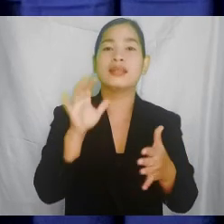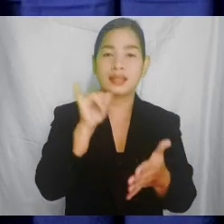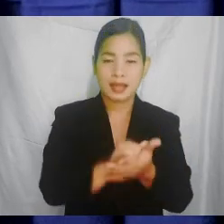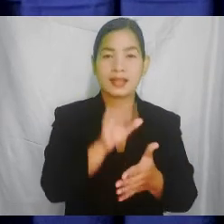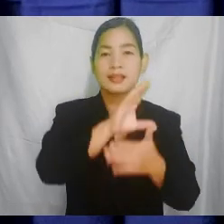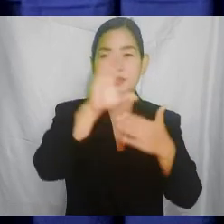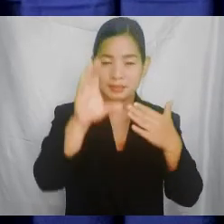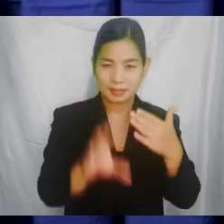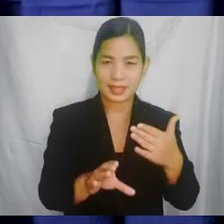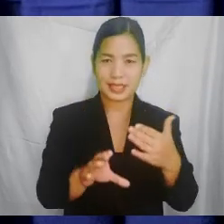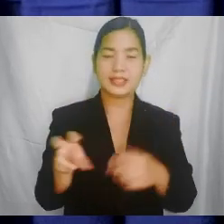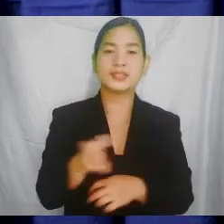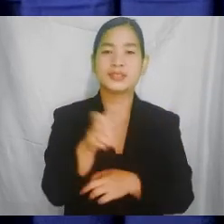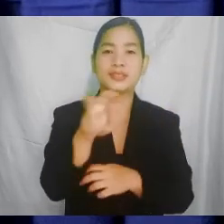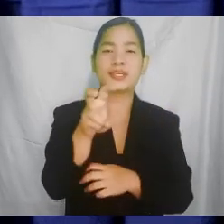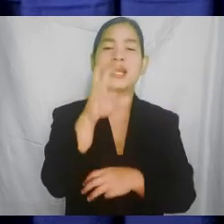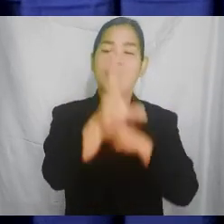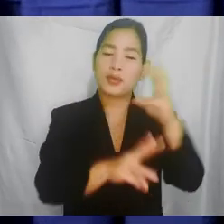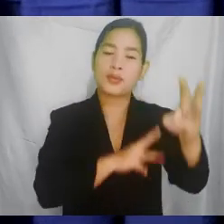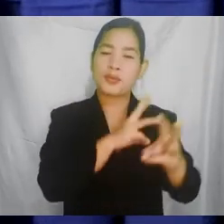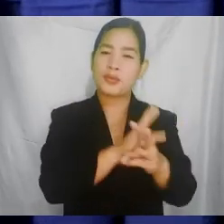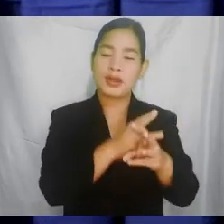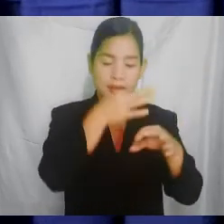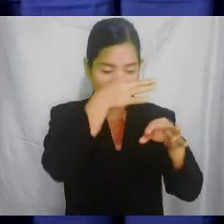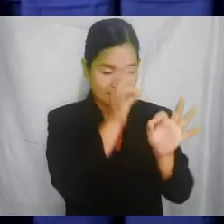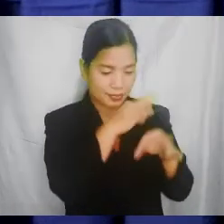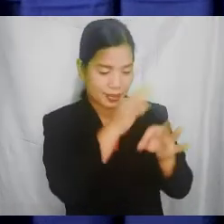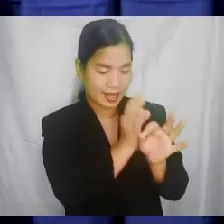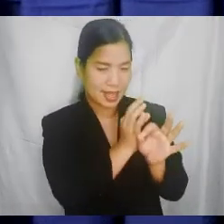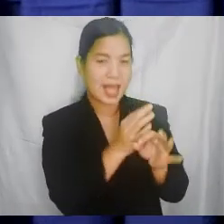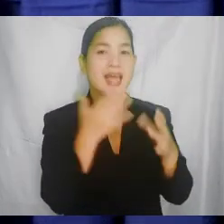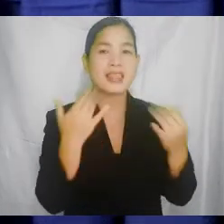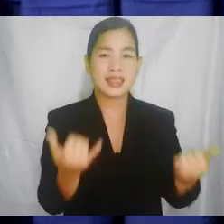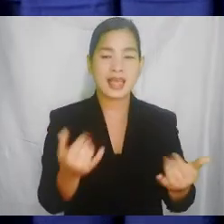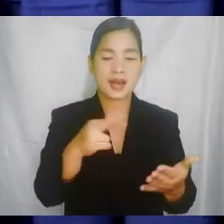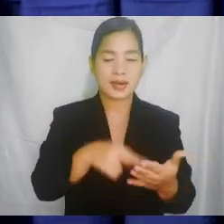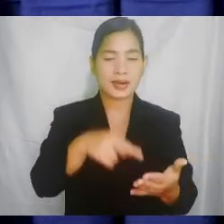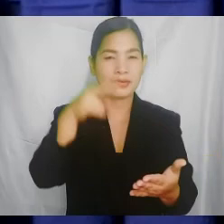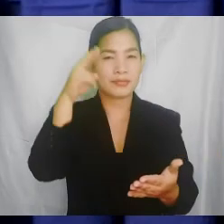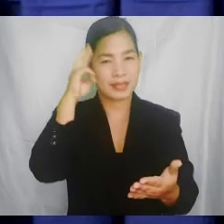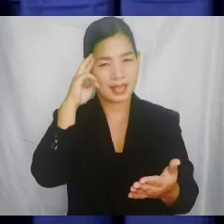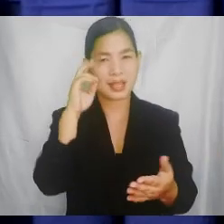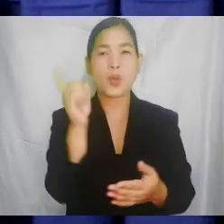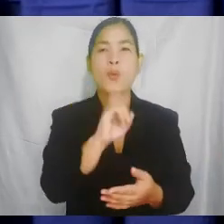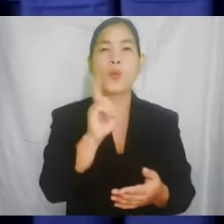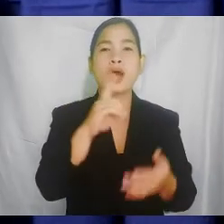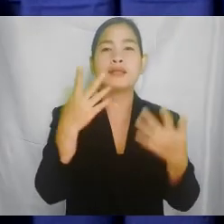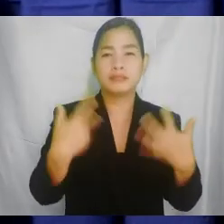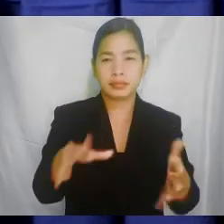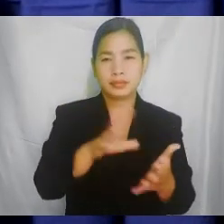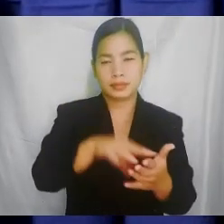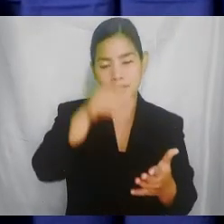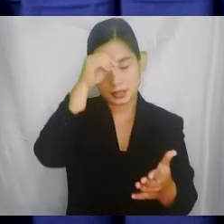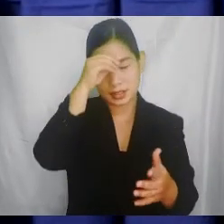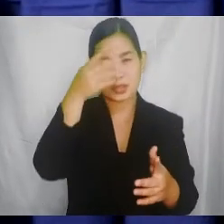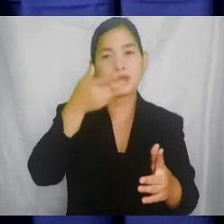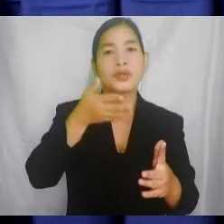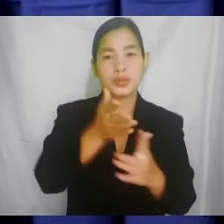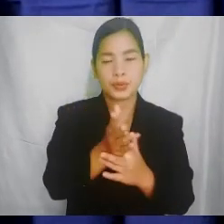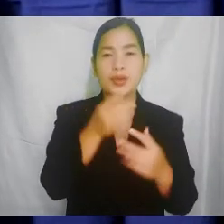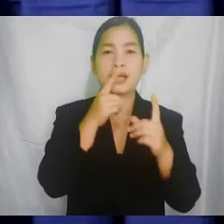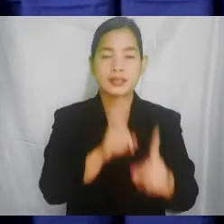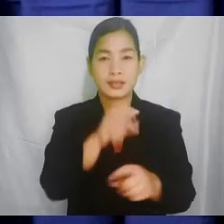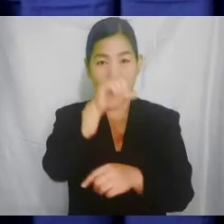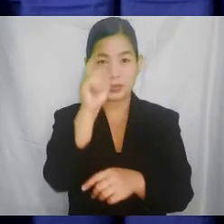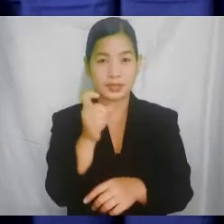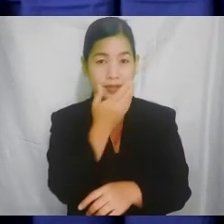Now that you have completed our journey in the world of microscopes, let us reflect on what we have learned by answering this